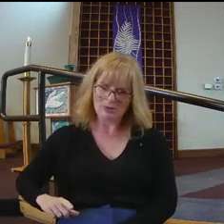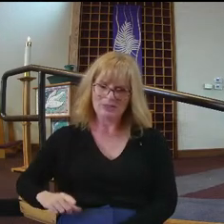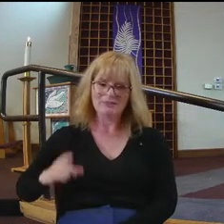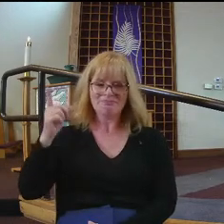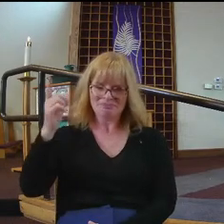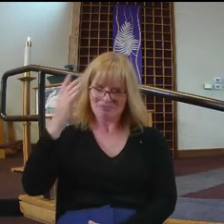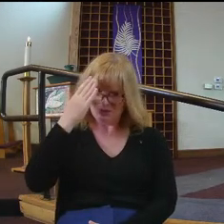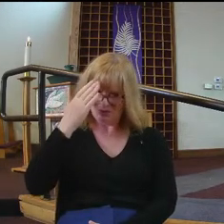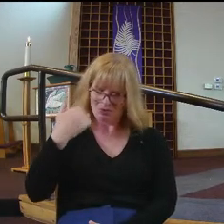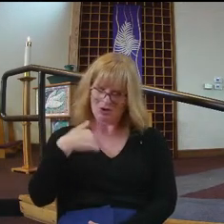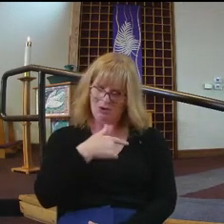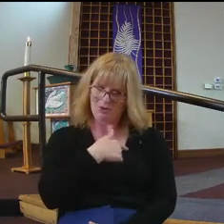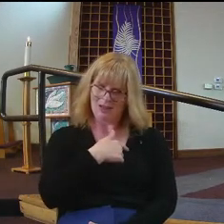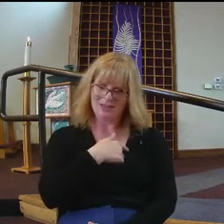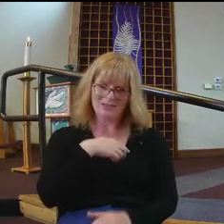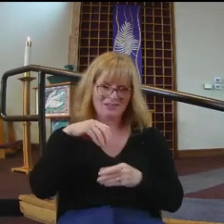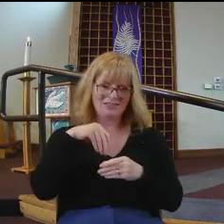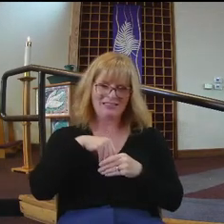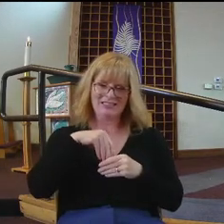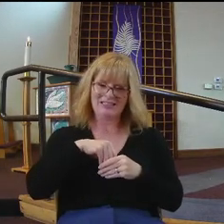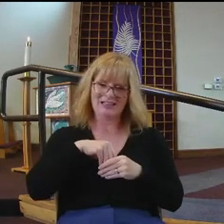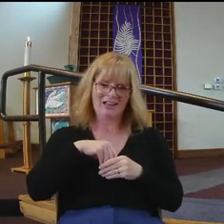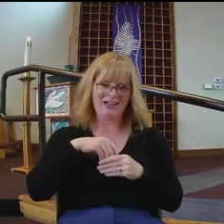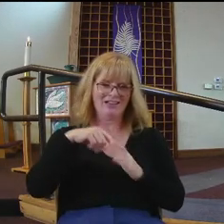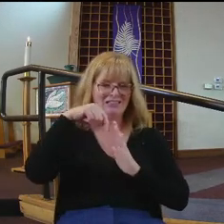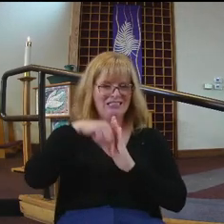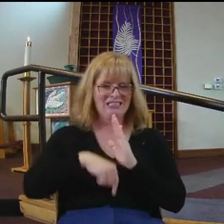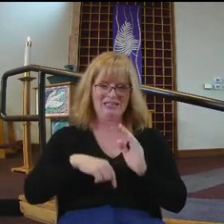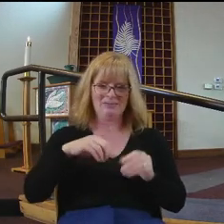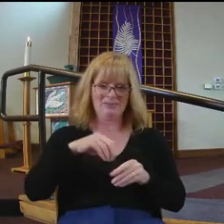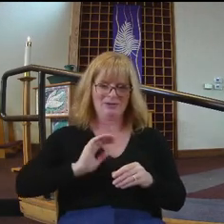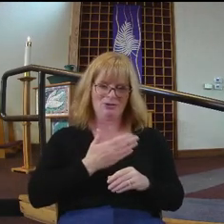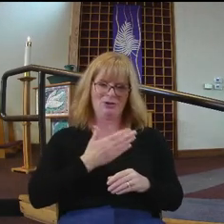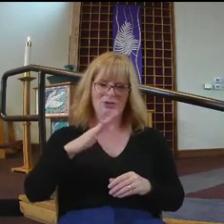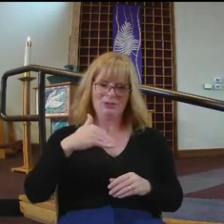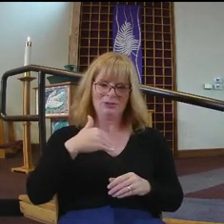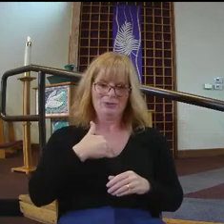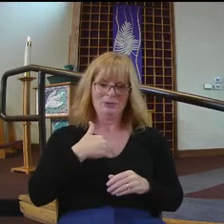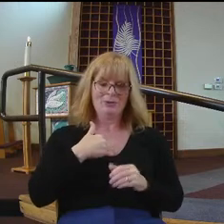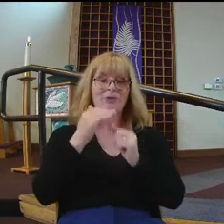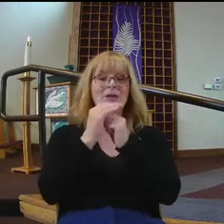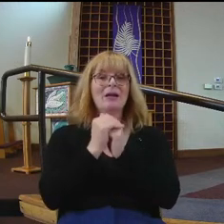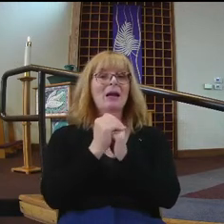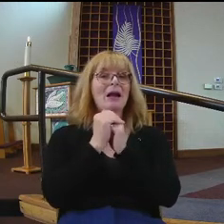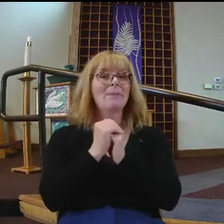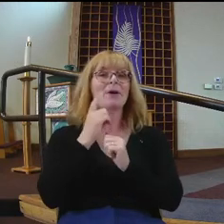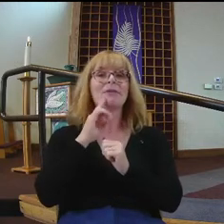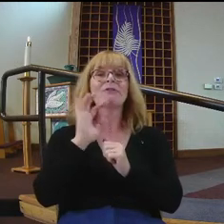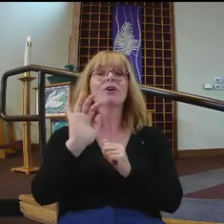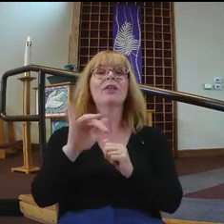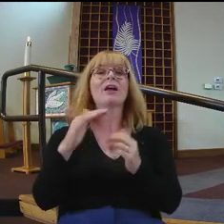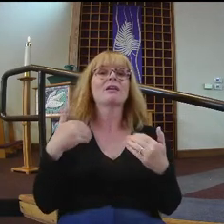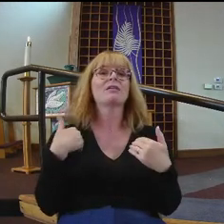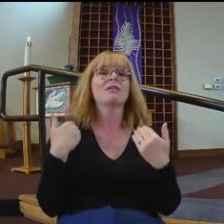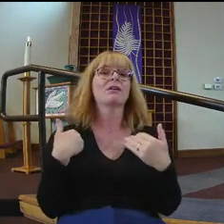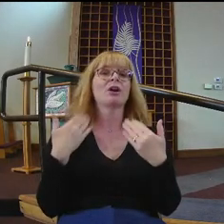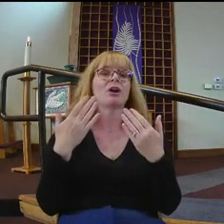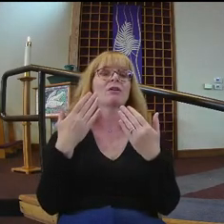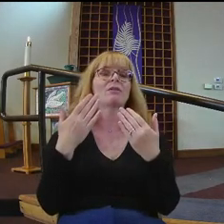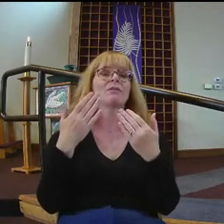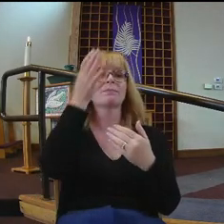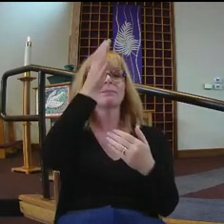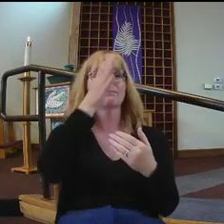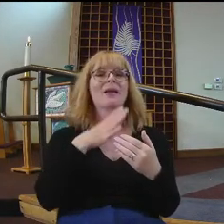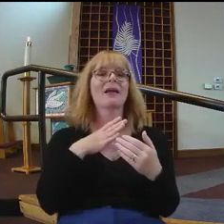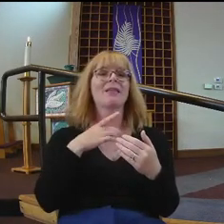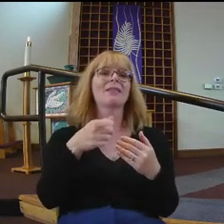You know us at the very depths of our souls. We pray your blessing upon this young man that he might be